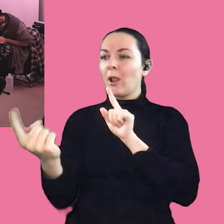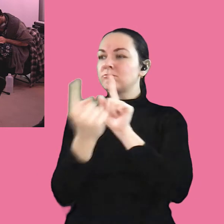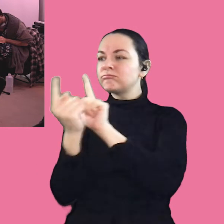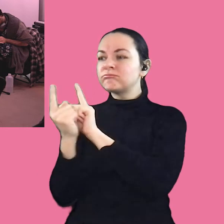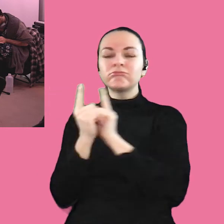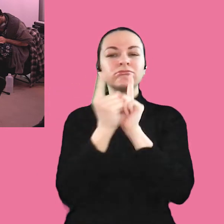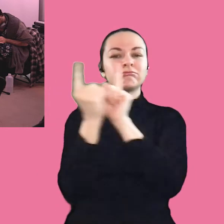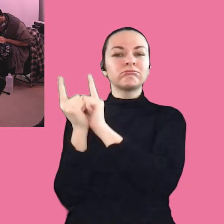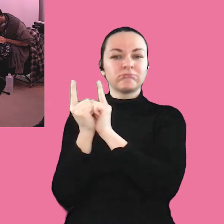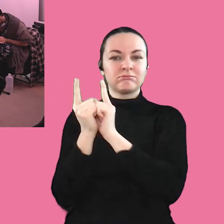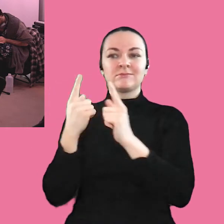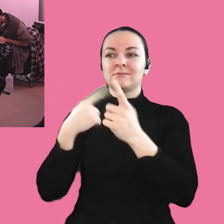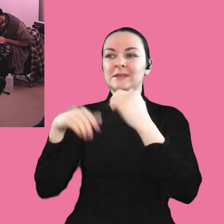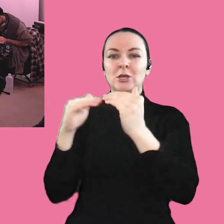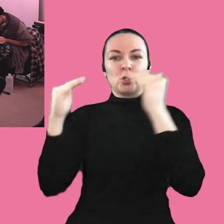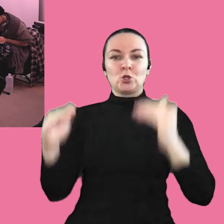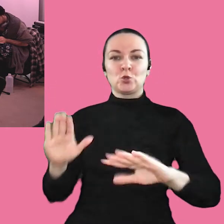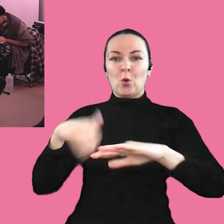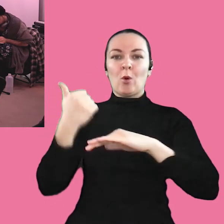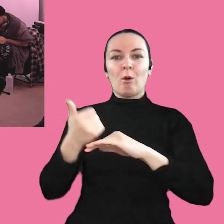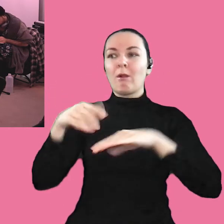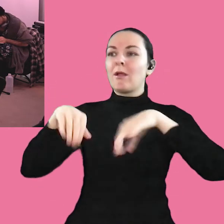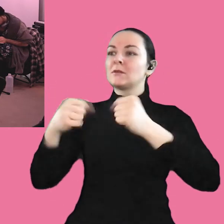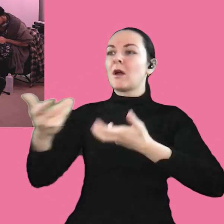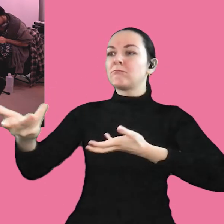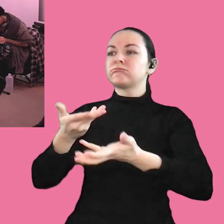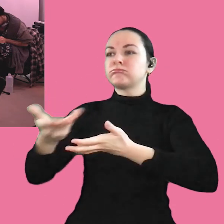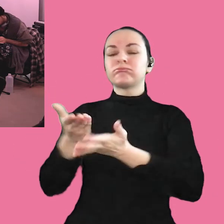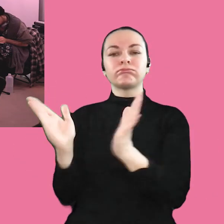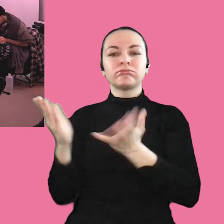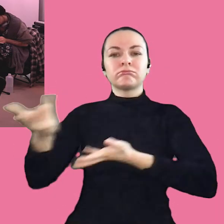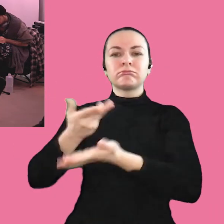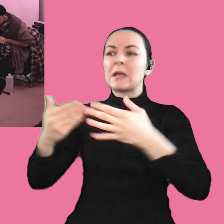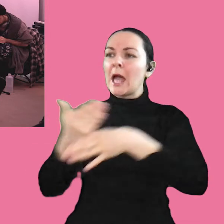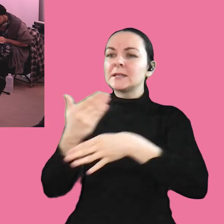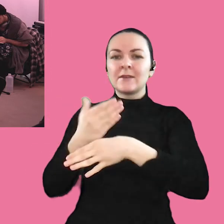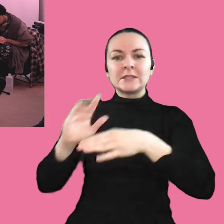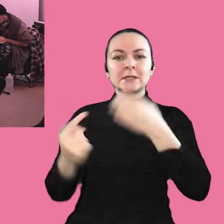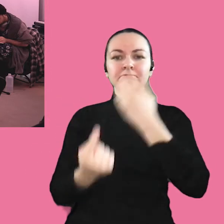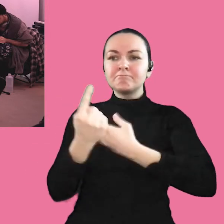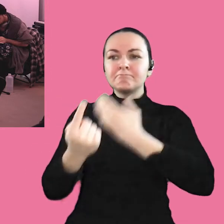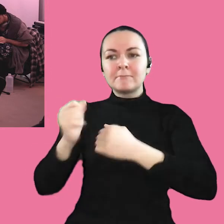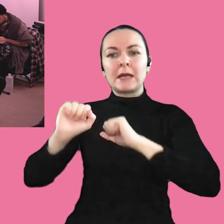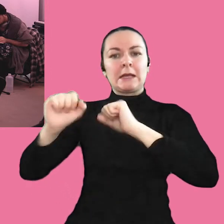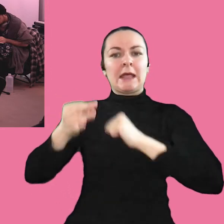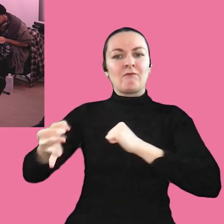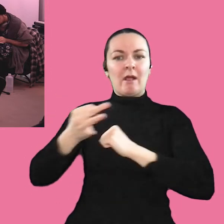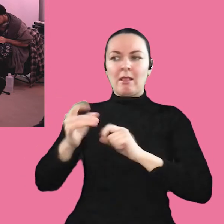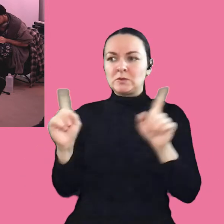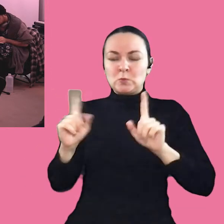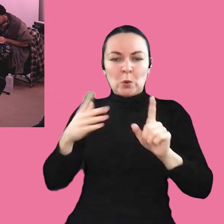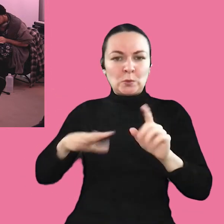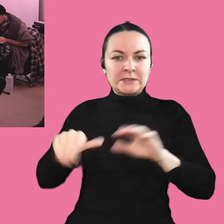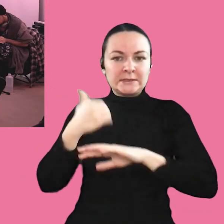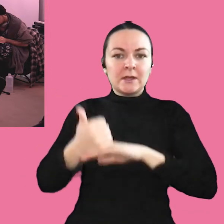and we held a stall there and opened some dialogue with them about what kind of activities they wanted to see in their village. And